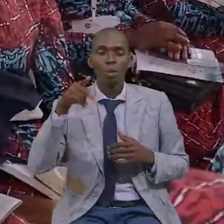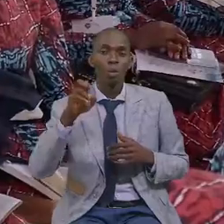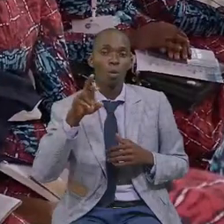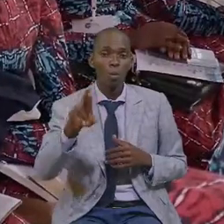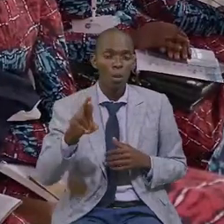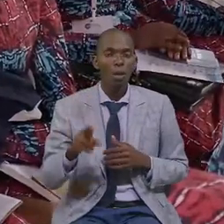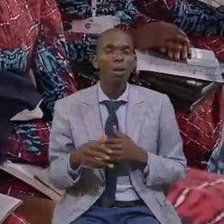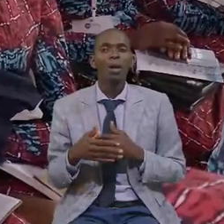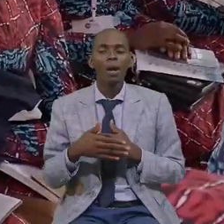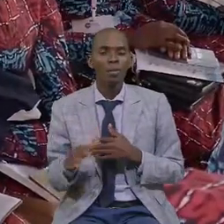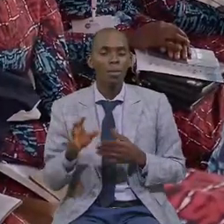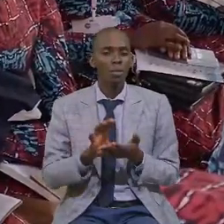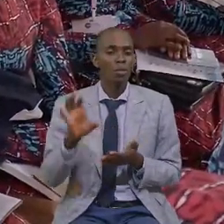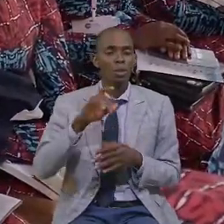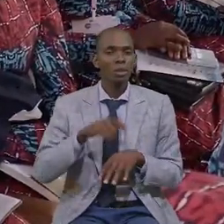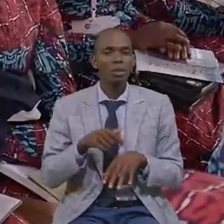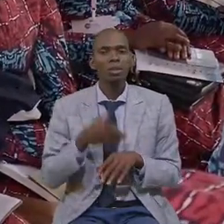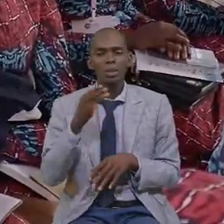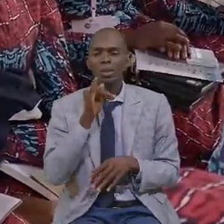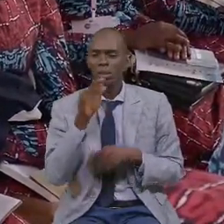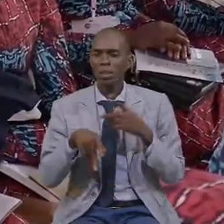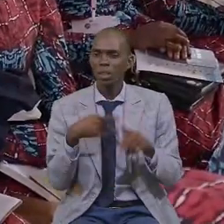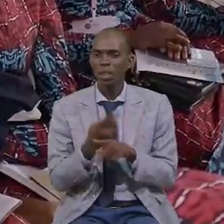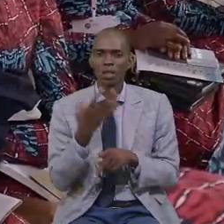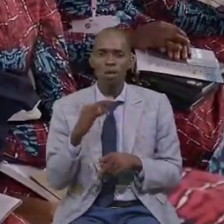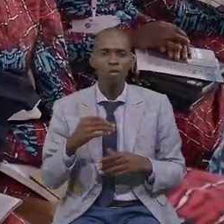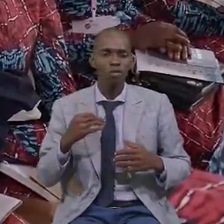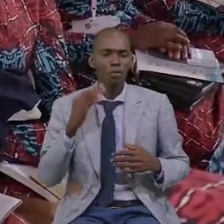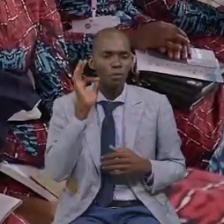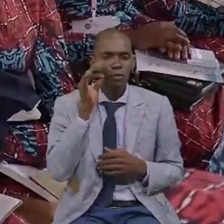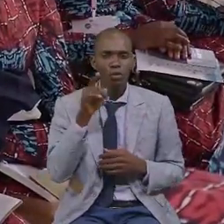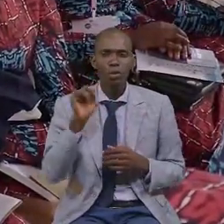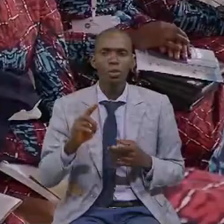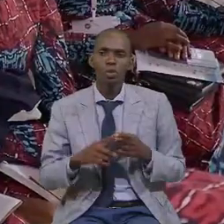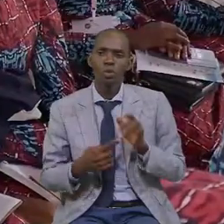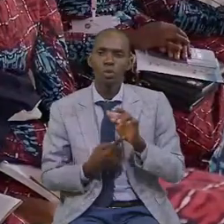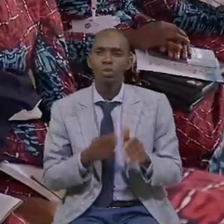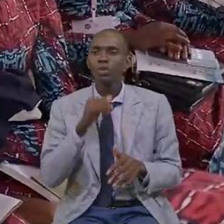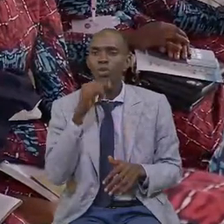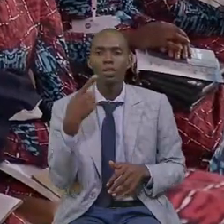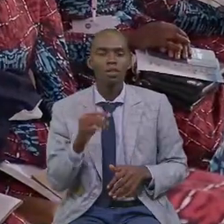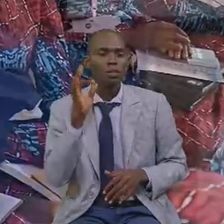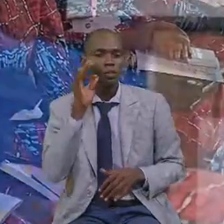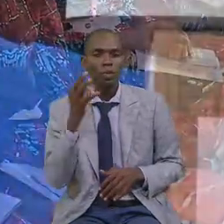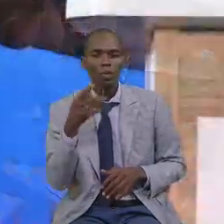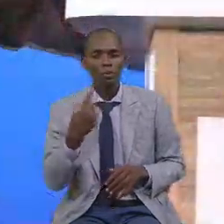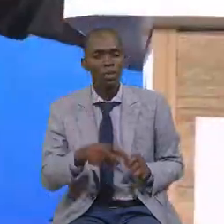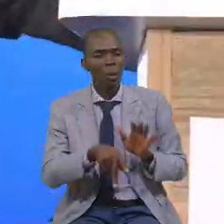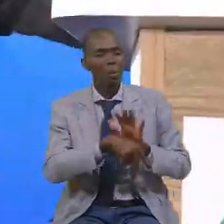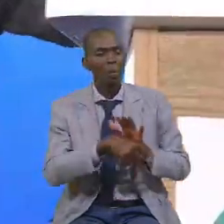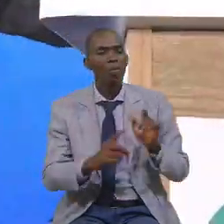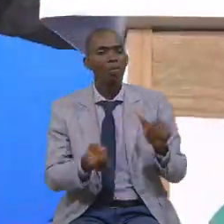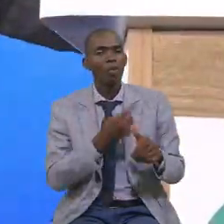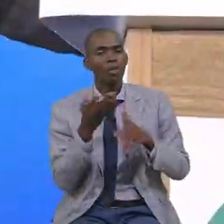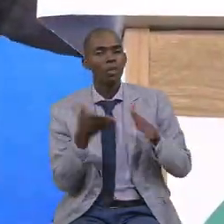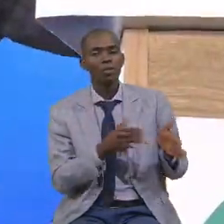of fruit you ought to bring forth. And it is not the fruit of the primary school. It's not the fruit